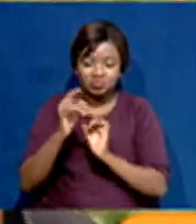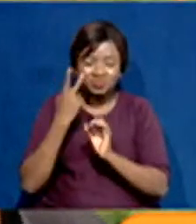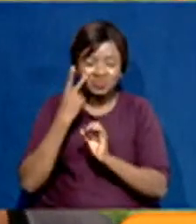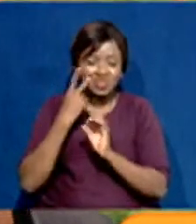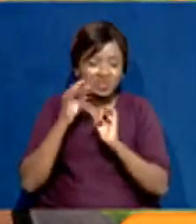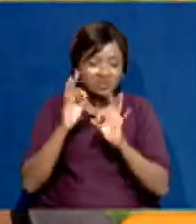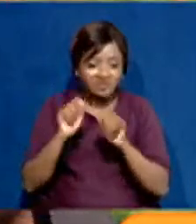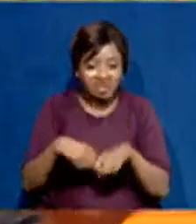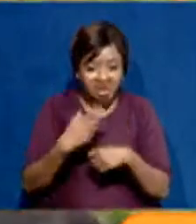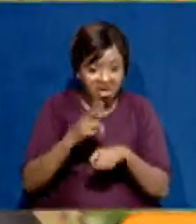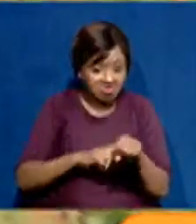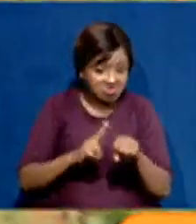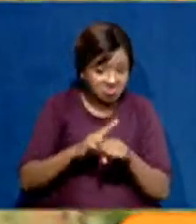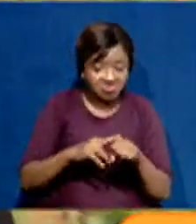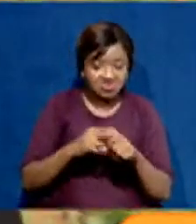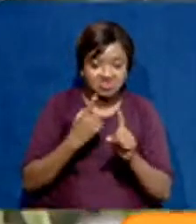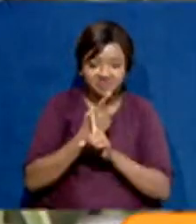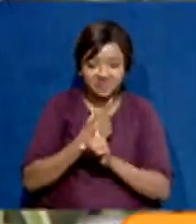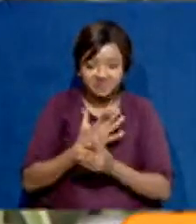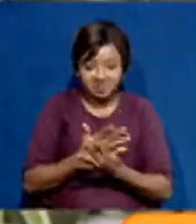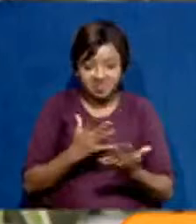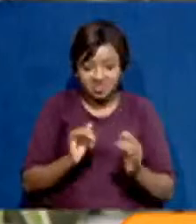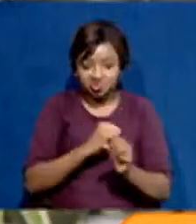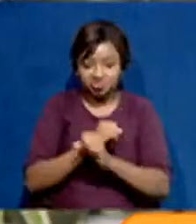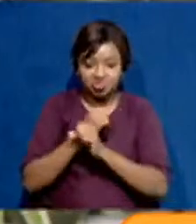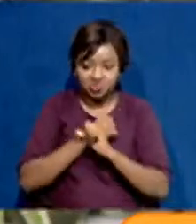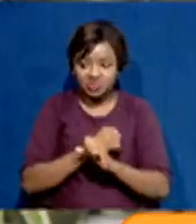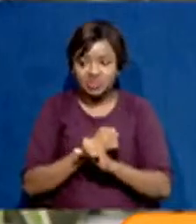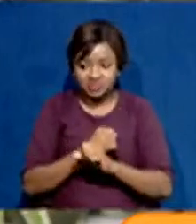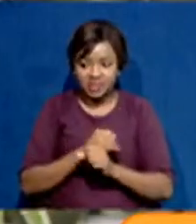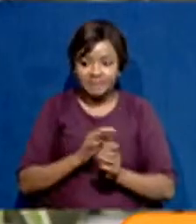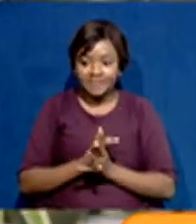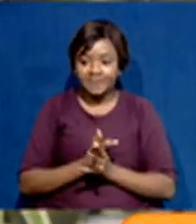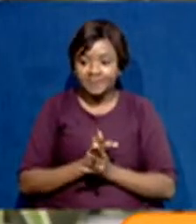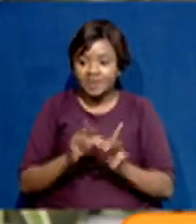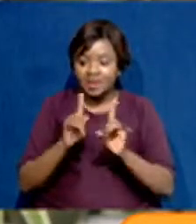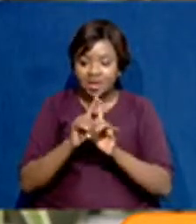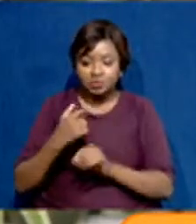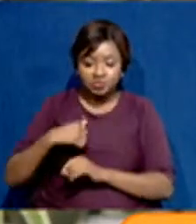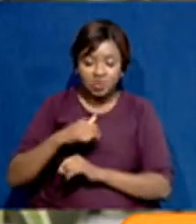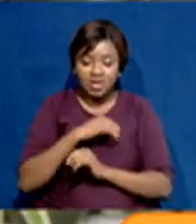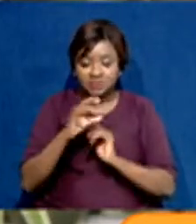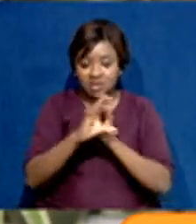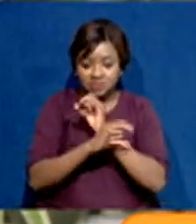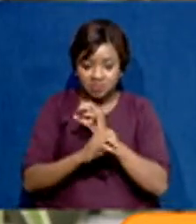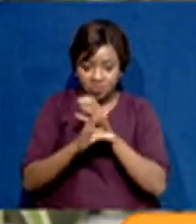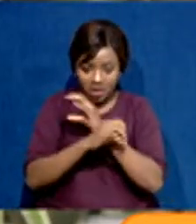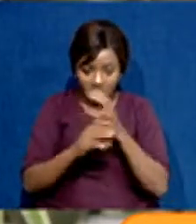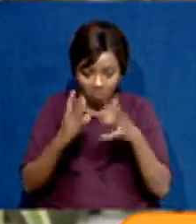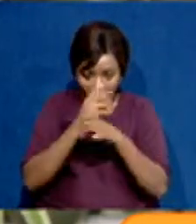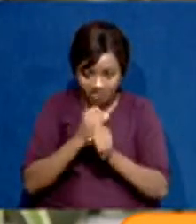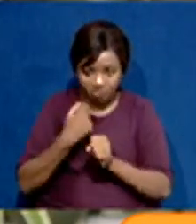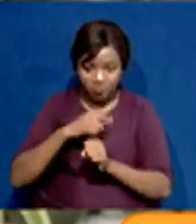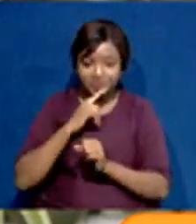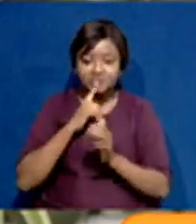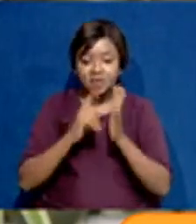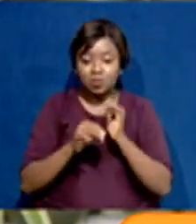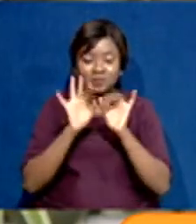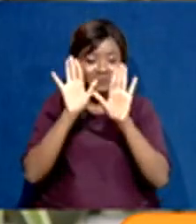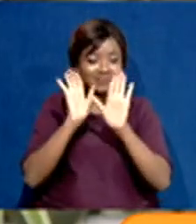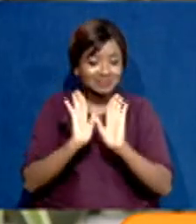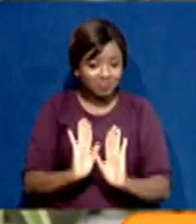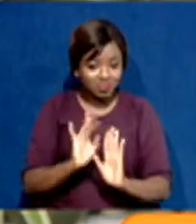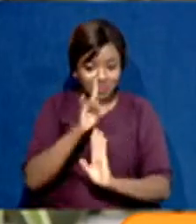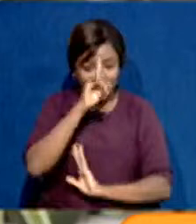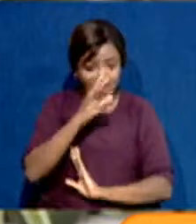watumie kama green energy. Essentially, as an organization, we are then saying that it's critical and important that we start looking